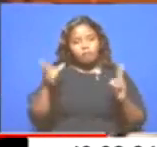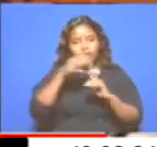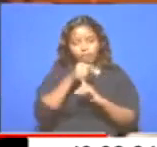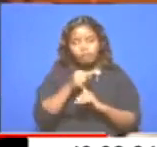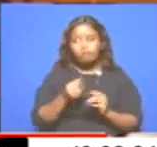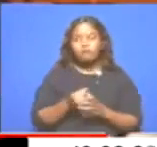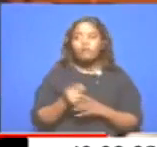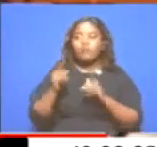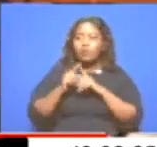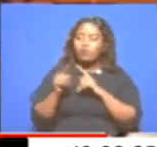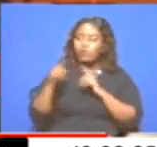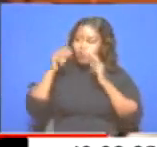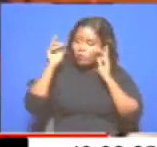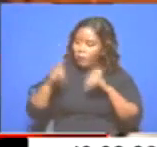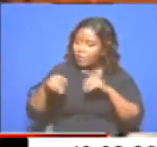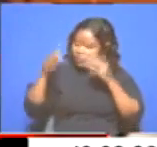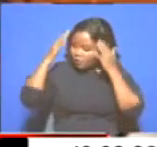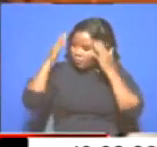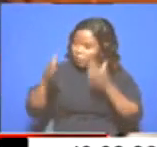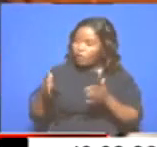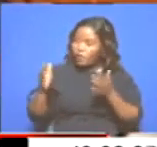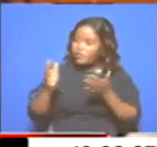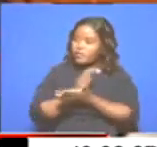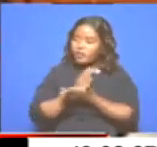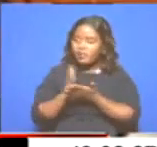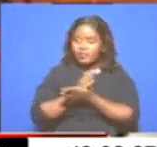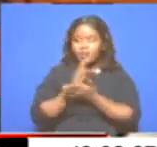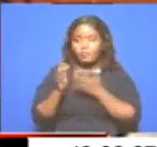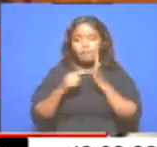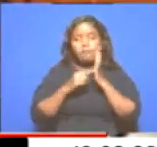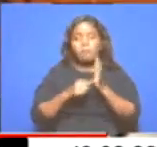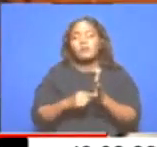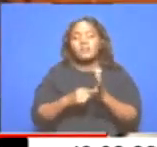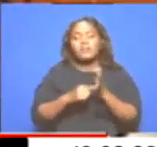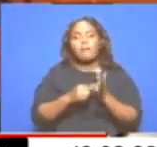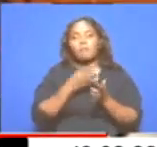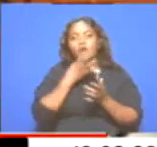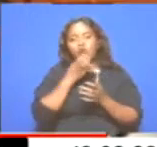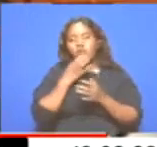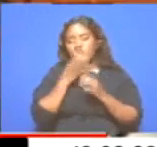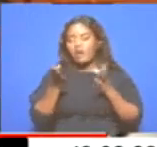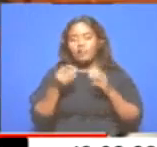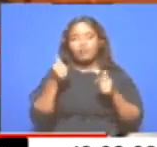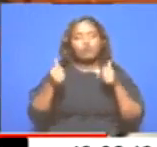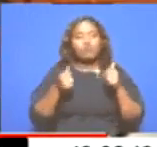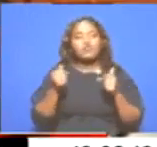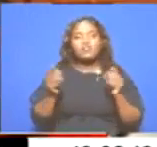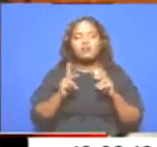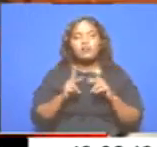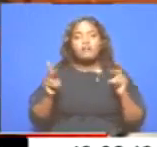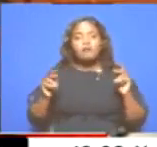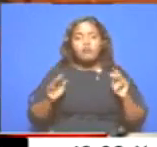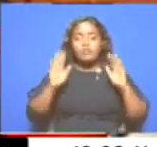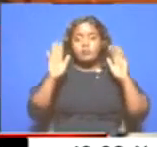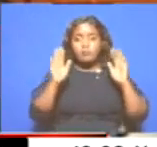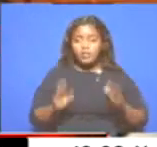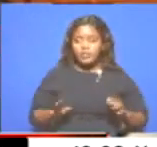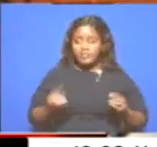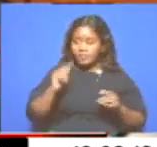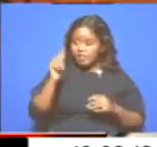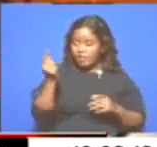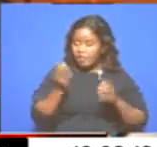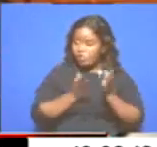at our sectors, and the floriculture sector is one of our important sectors in Kenya. When you look at our economy, we know that